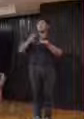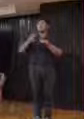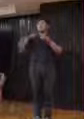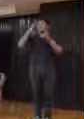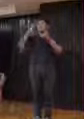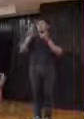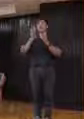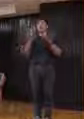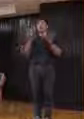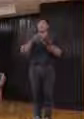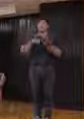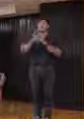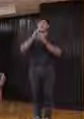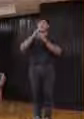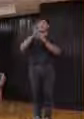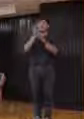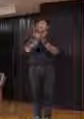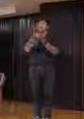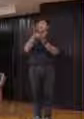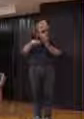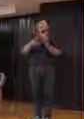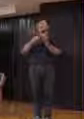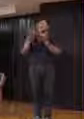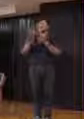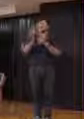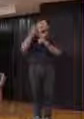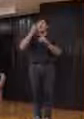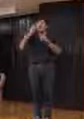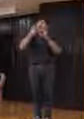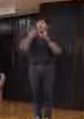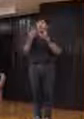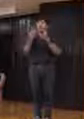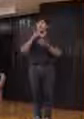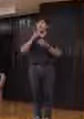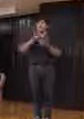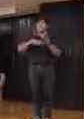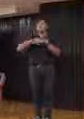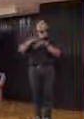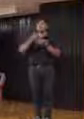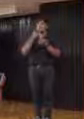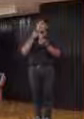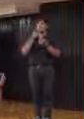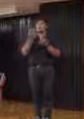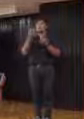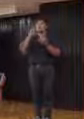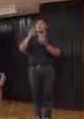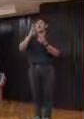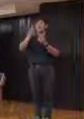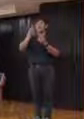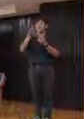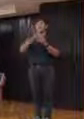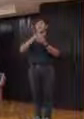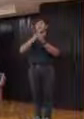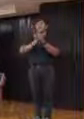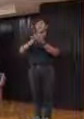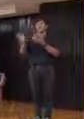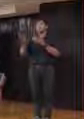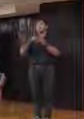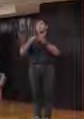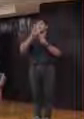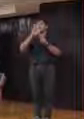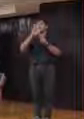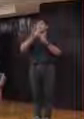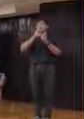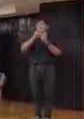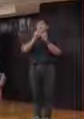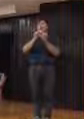it is that this government sought to achieve with the revocation of both 370 and 35A.